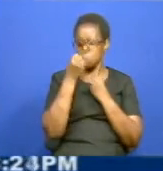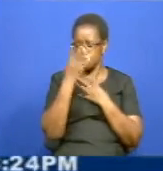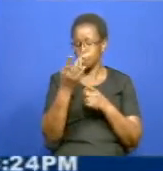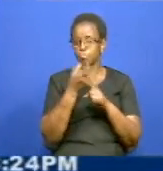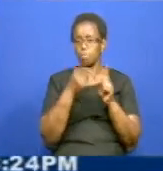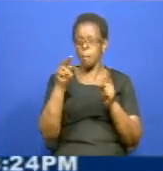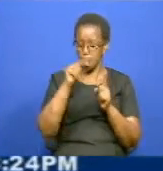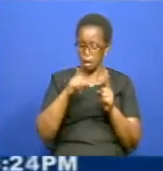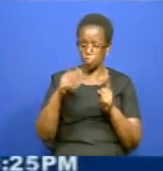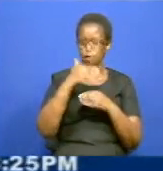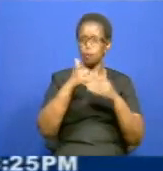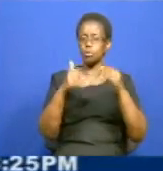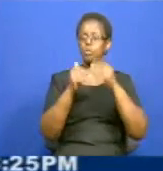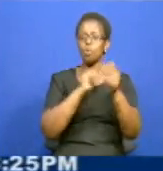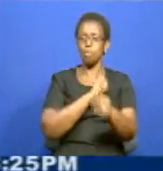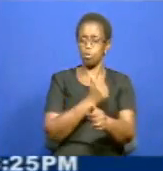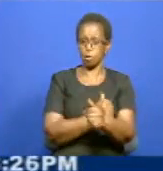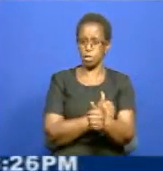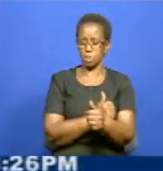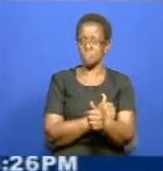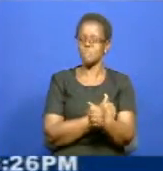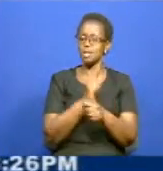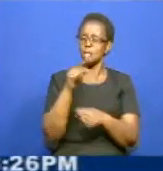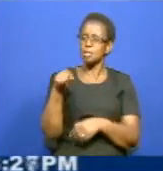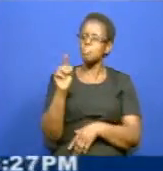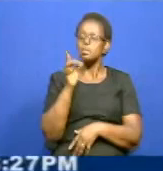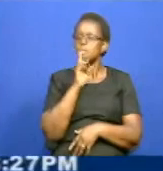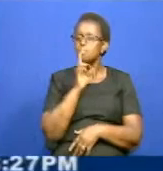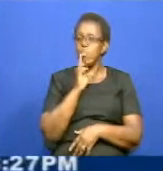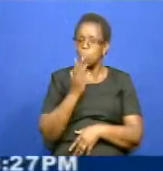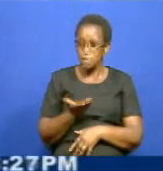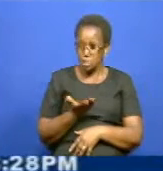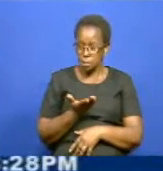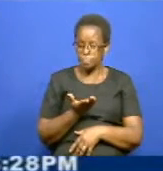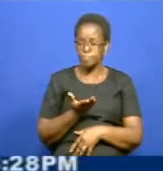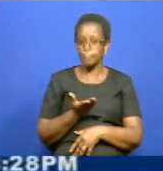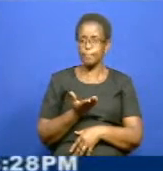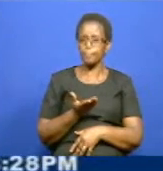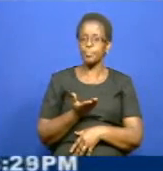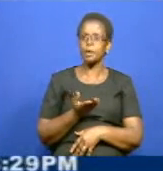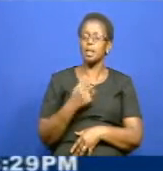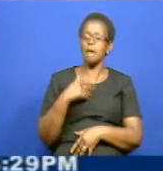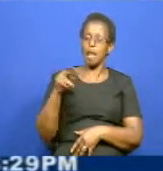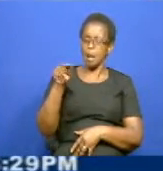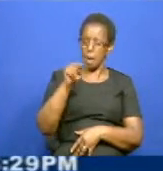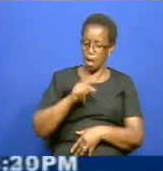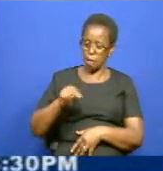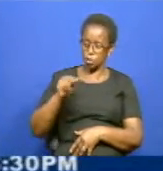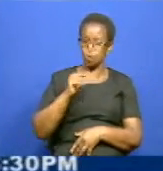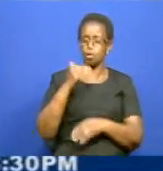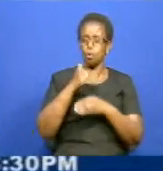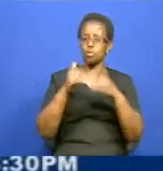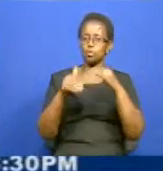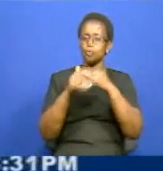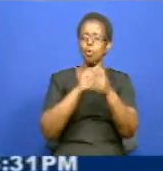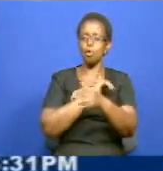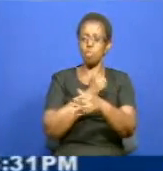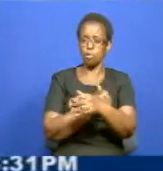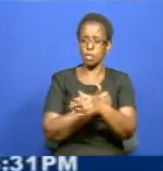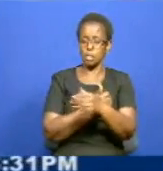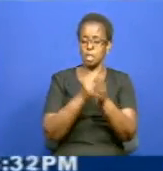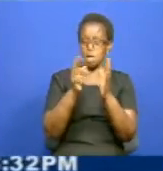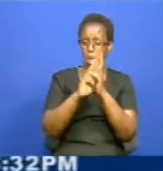Authority and made the following observations, Mr. Speaker. That one, that the National Construction Authority regulations